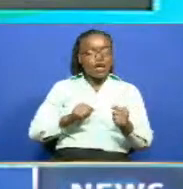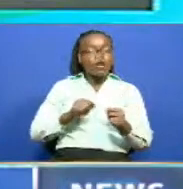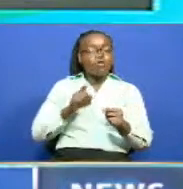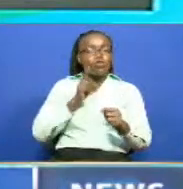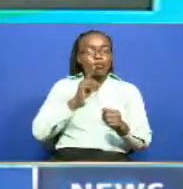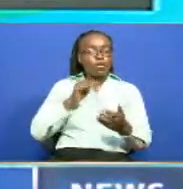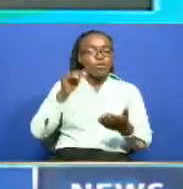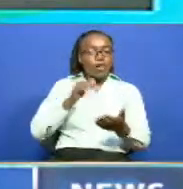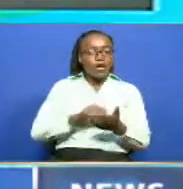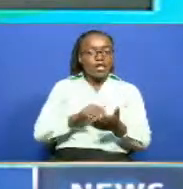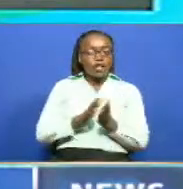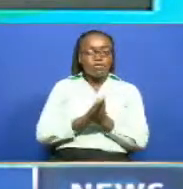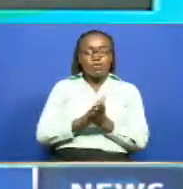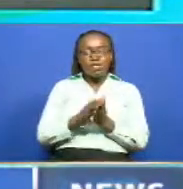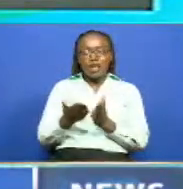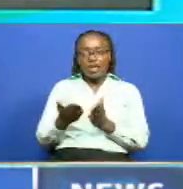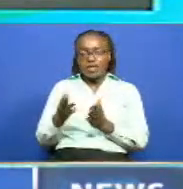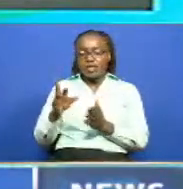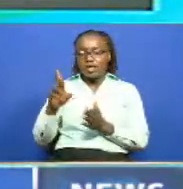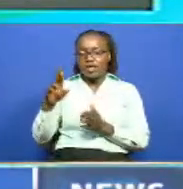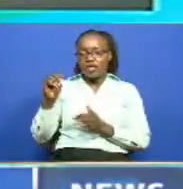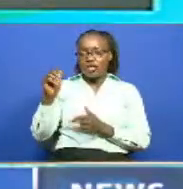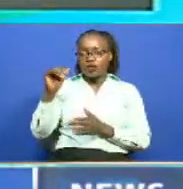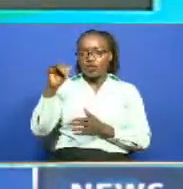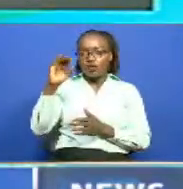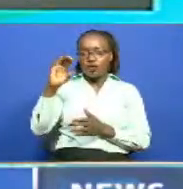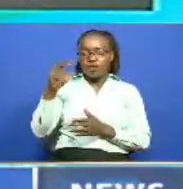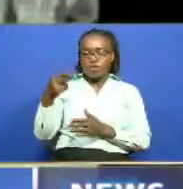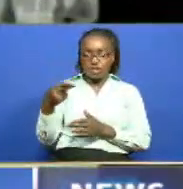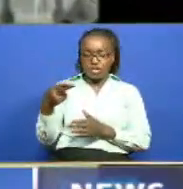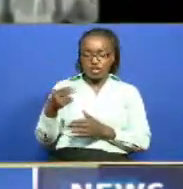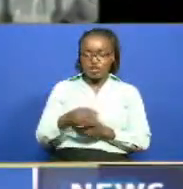running alongside Ferguson Rotich and Wycliffe Kinyamal.